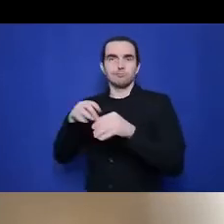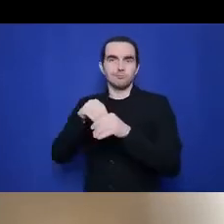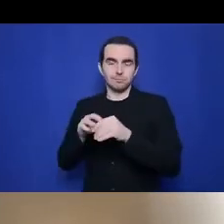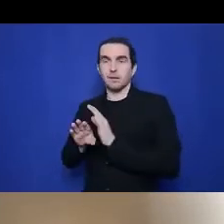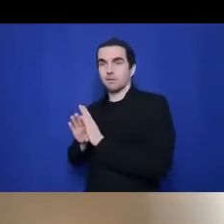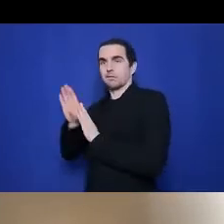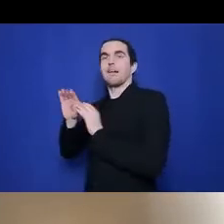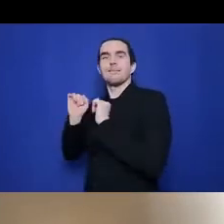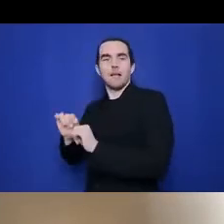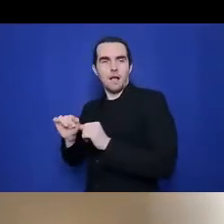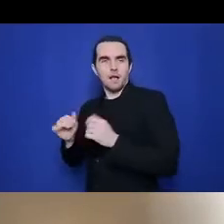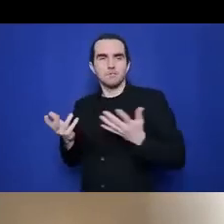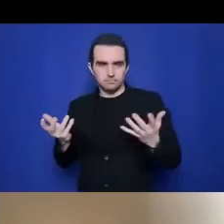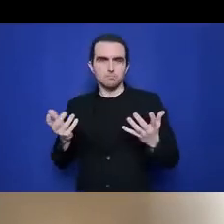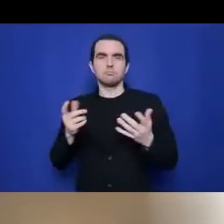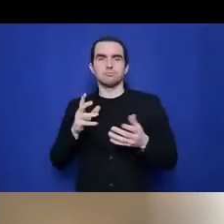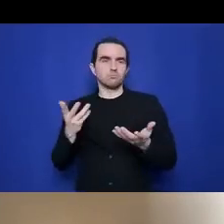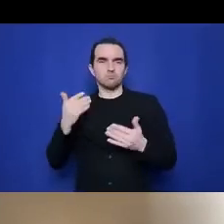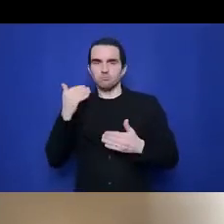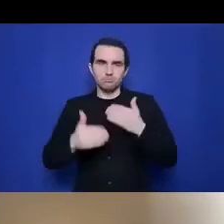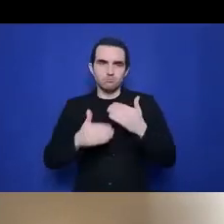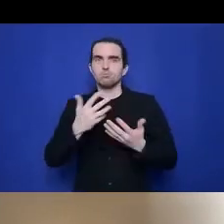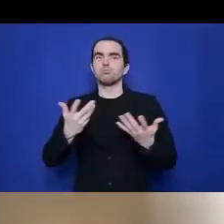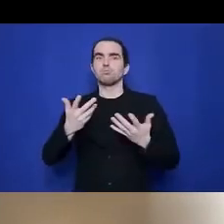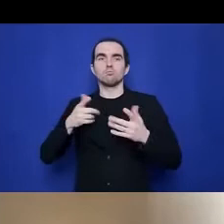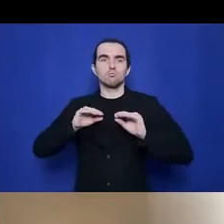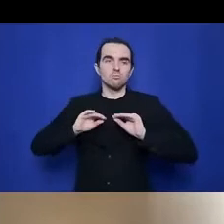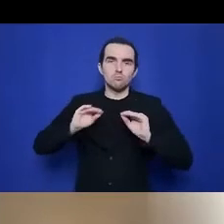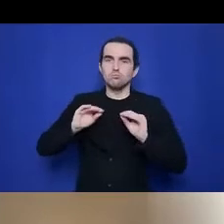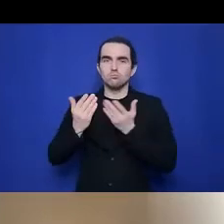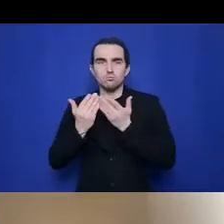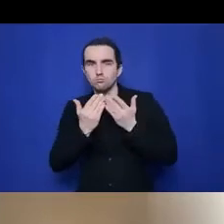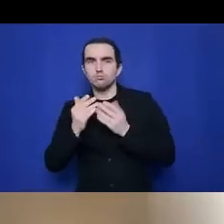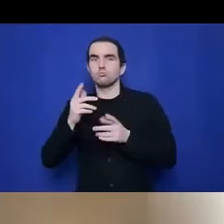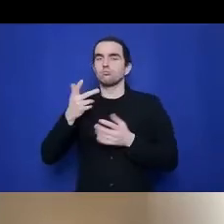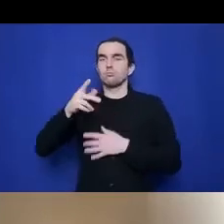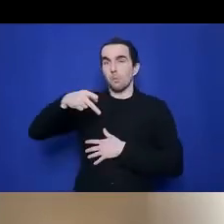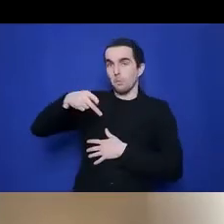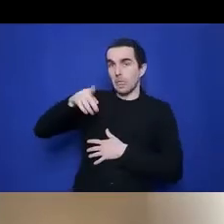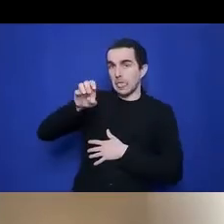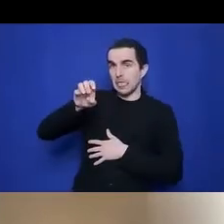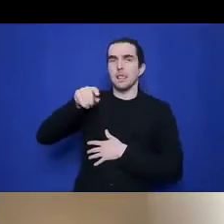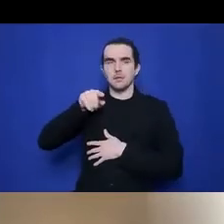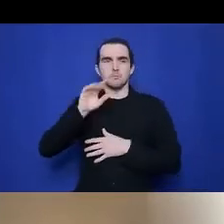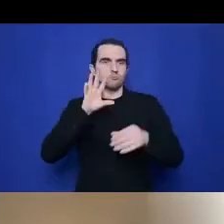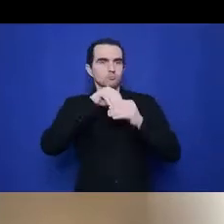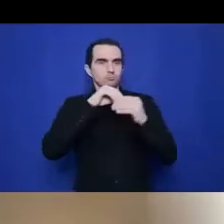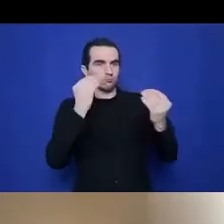also be because of the lack of accessible transportation, community movability, and lack of